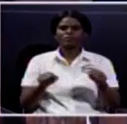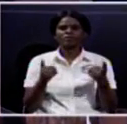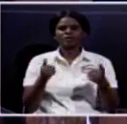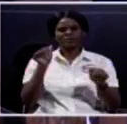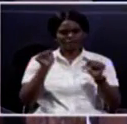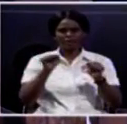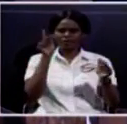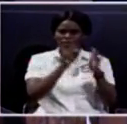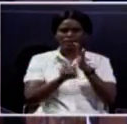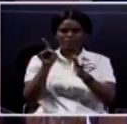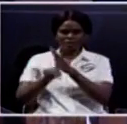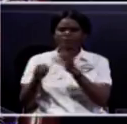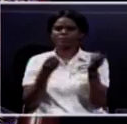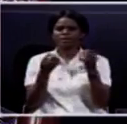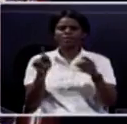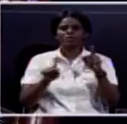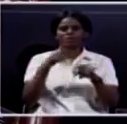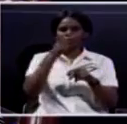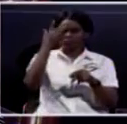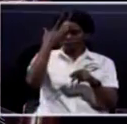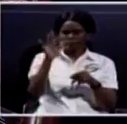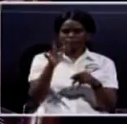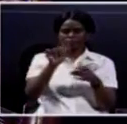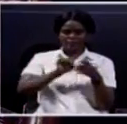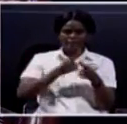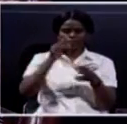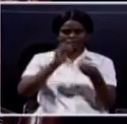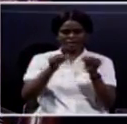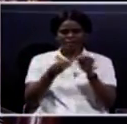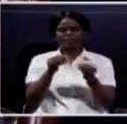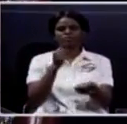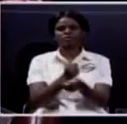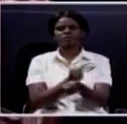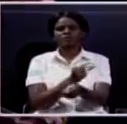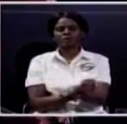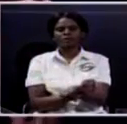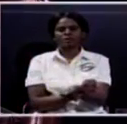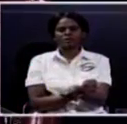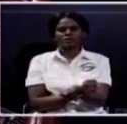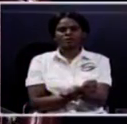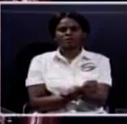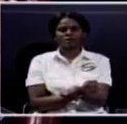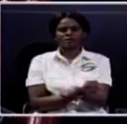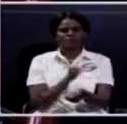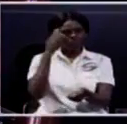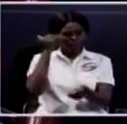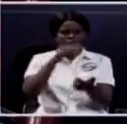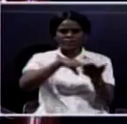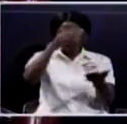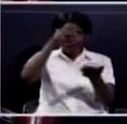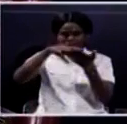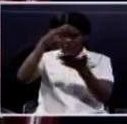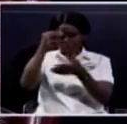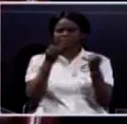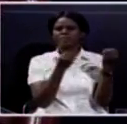killed many intellectuals in this country. Next, the number of subjects. Come on, why learning 9 subjects?